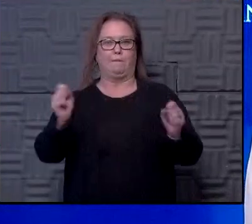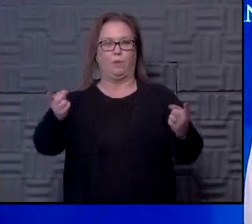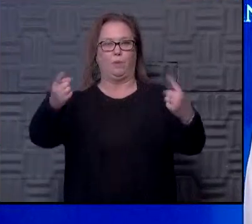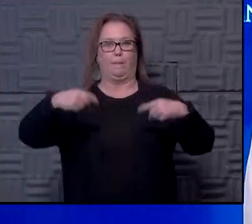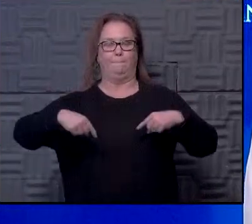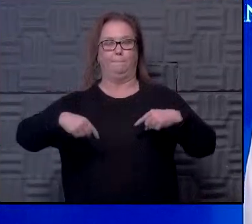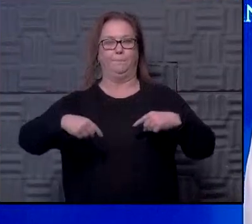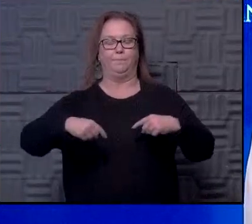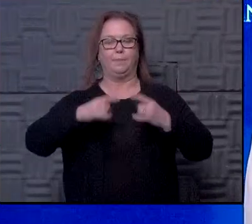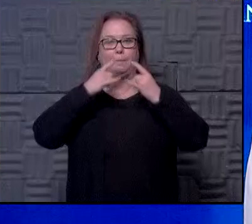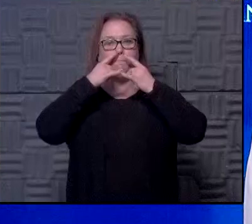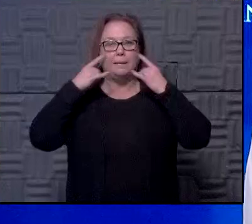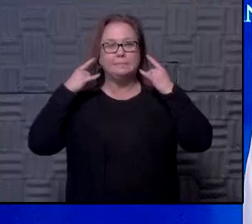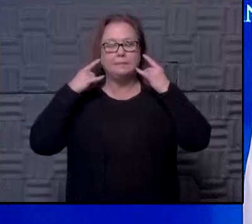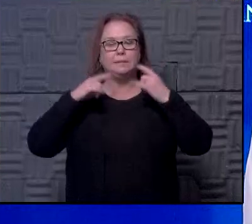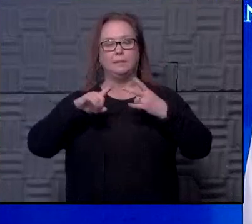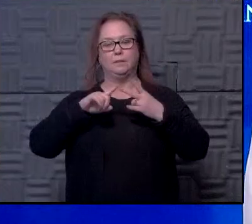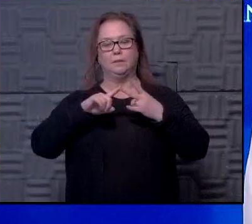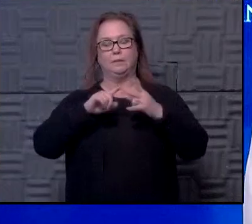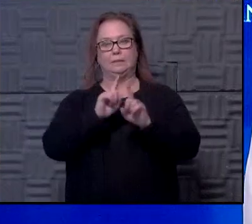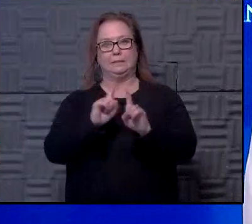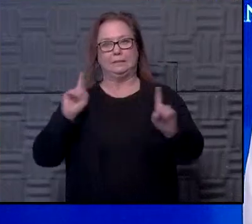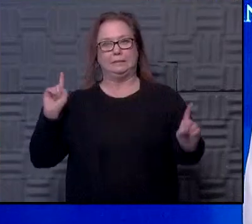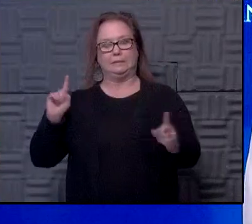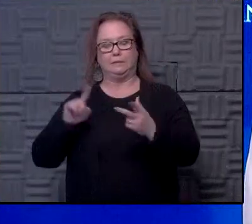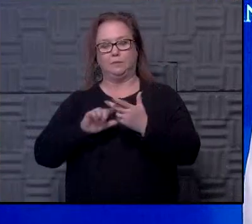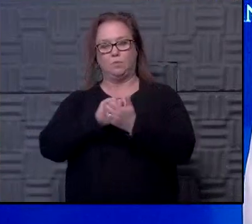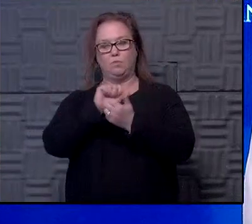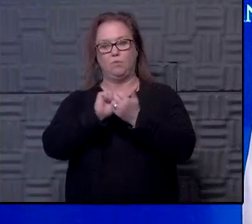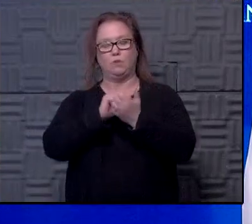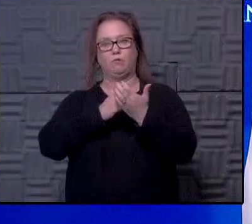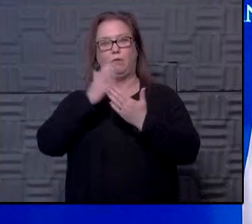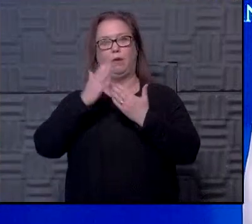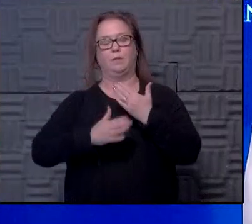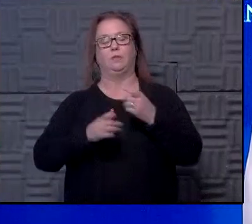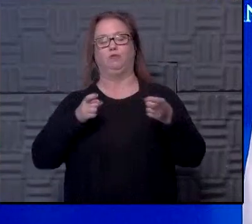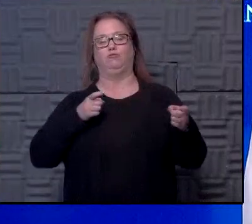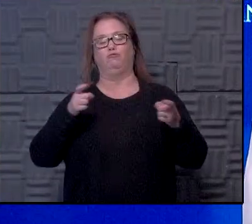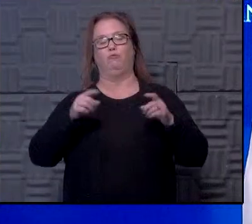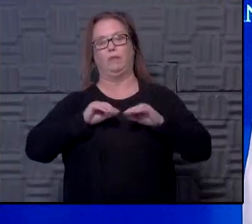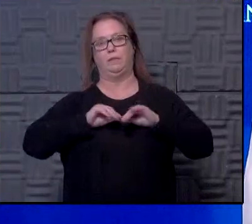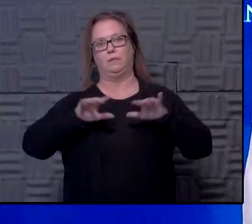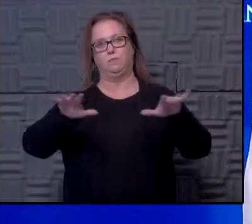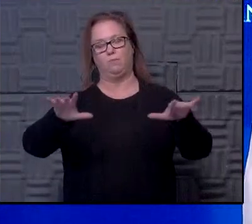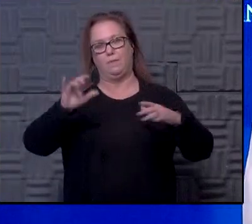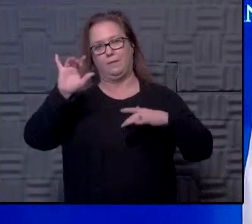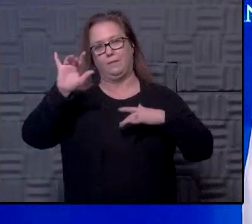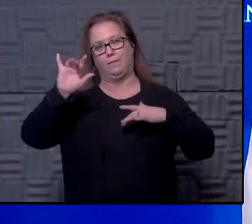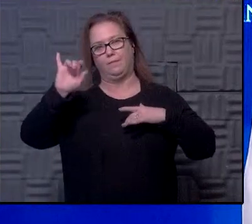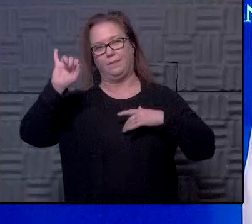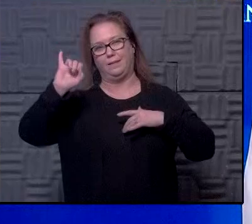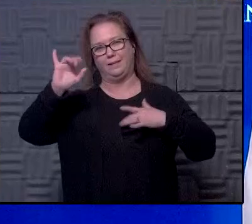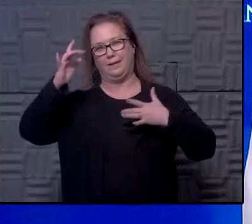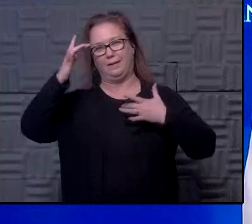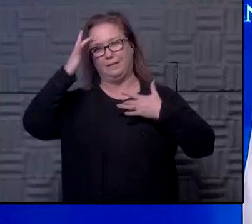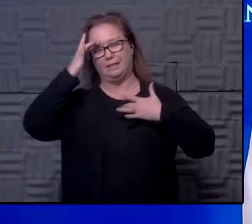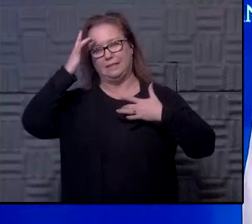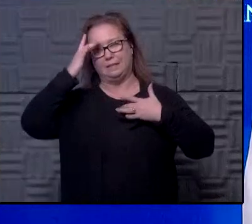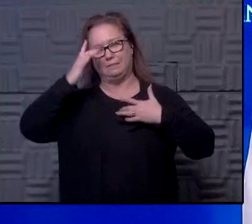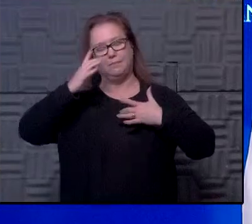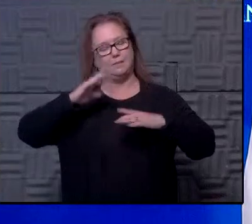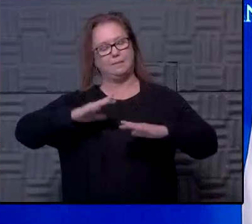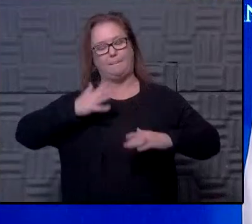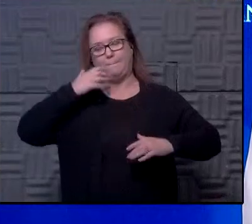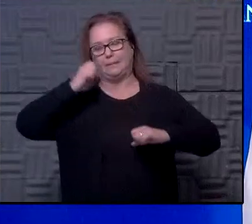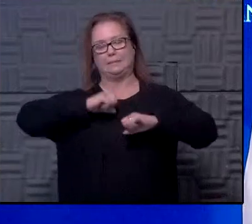here, are masking, keeping our distance, washing our hands, controlling the spread of this infection. It's still a great